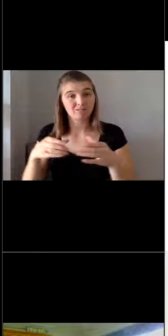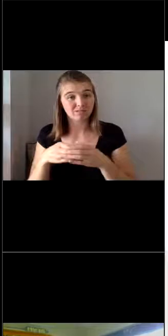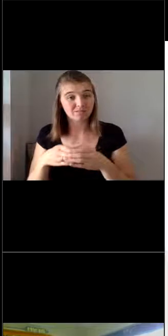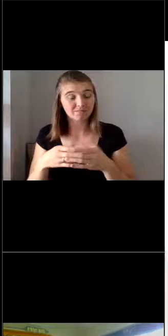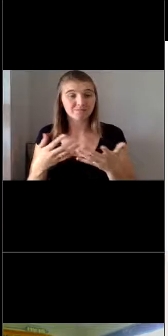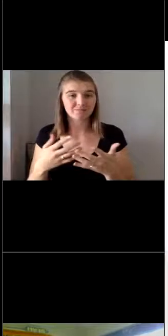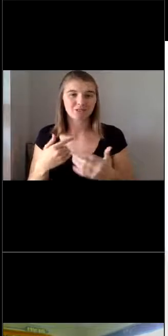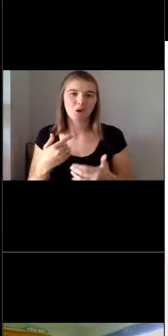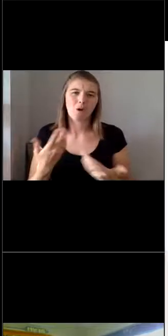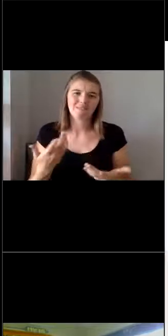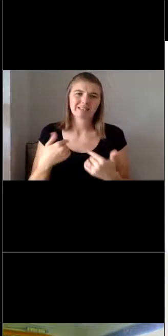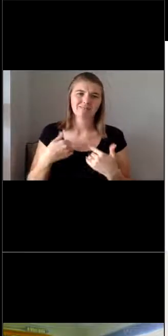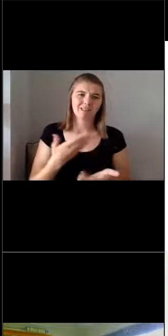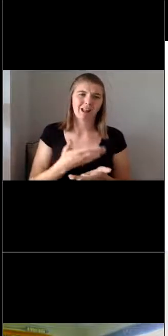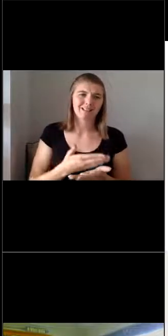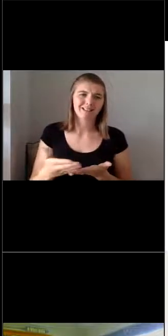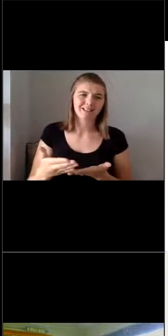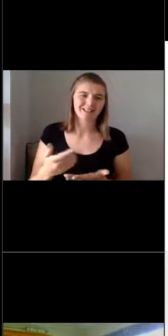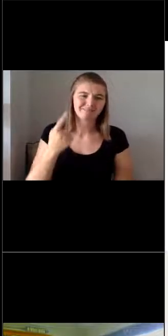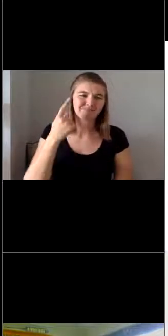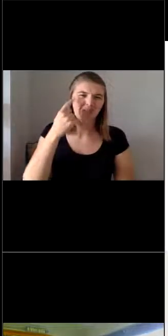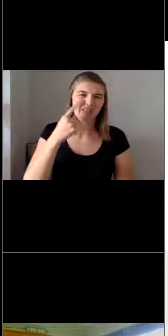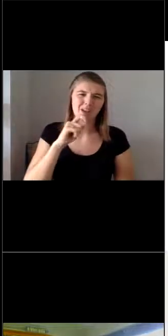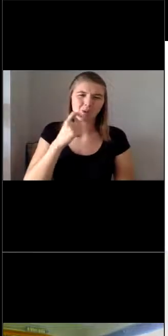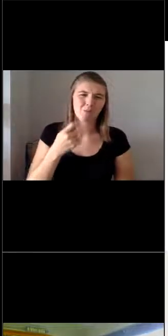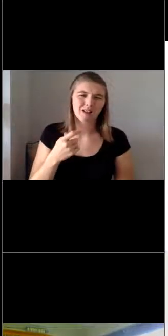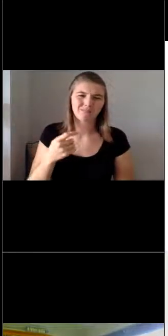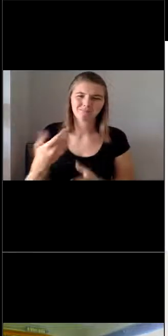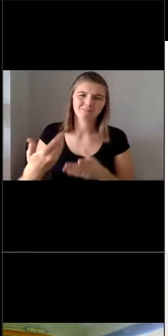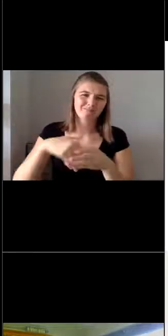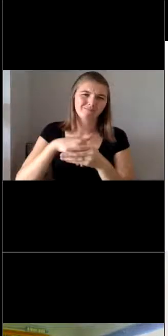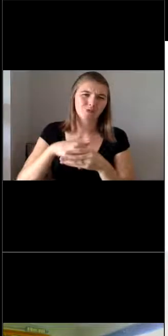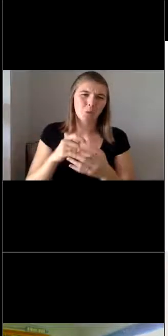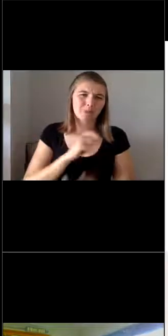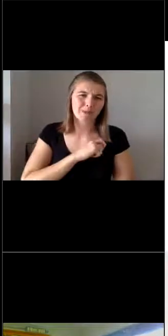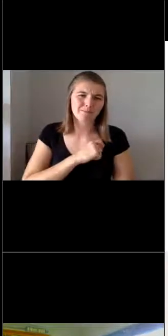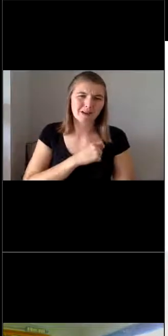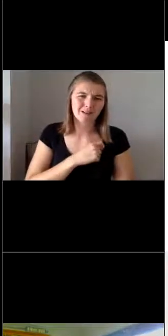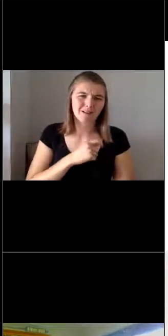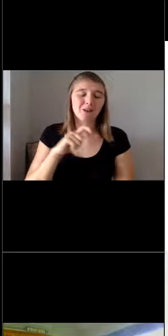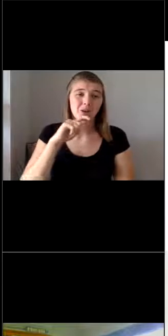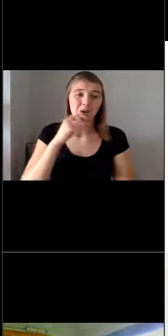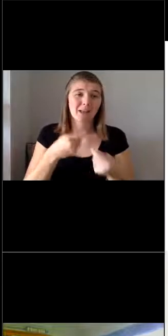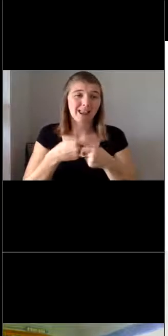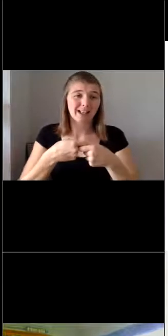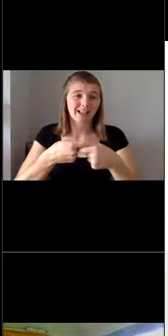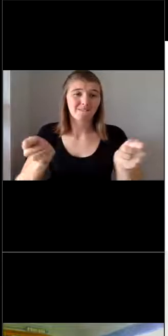you should become a member, not least because you get the beautiful, beautiful print copy of Chemistry Worlds, which